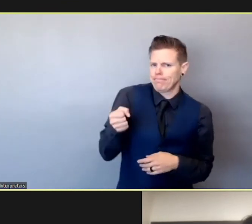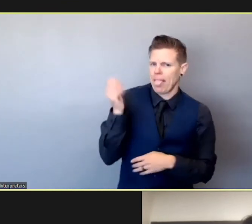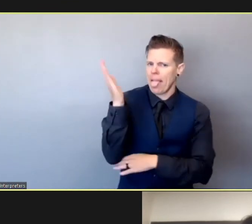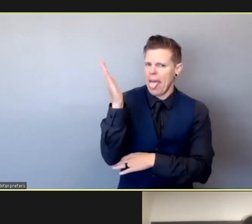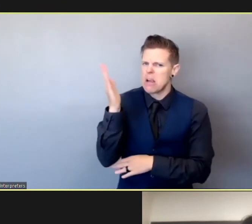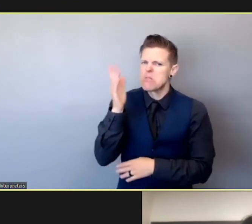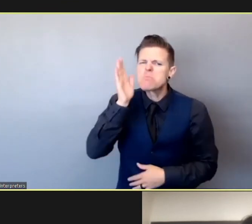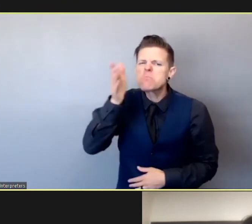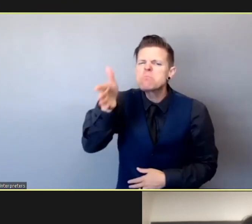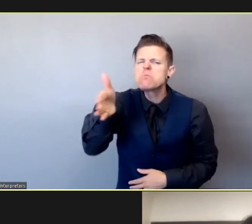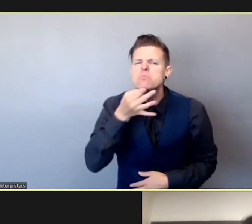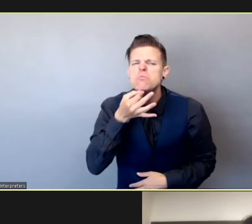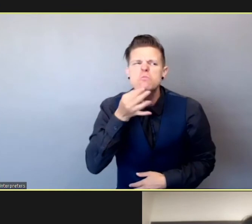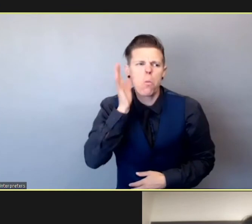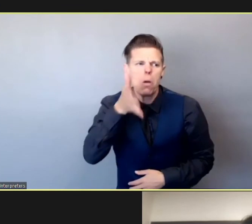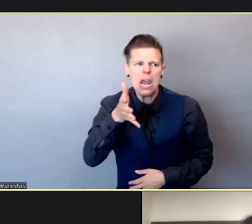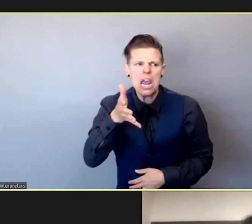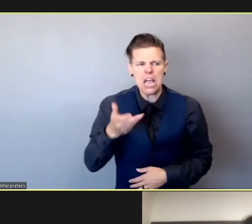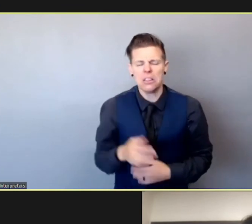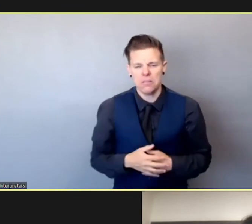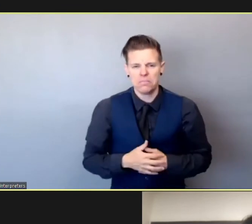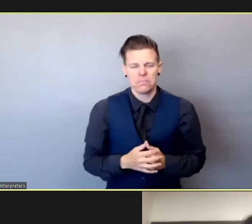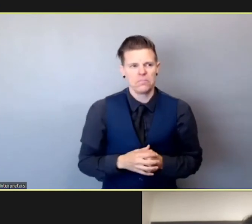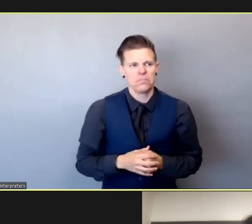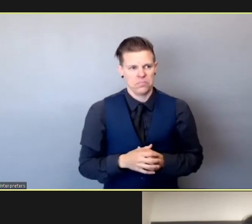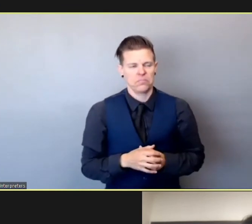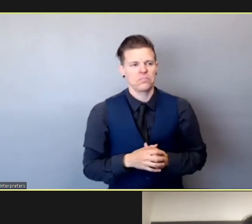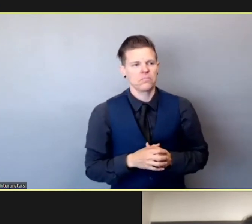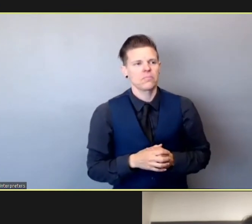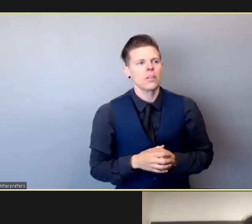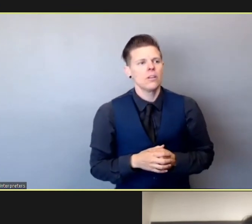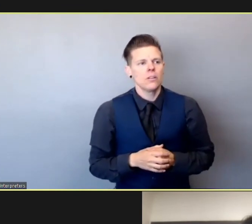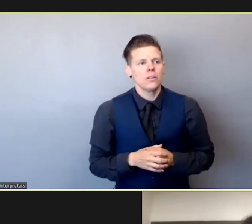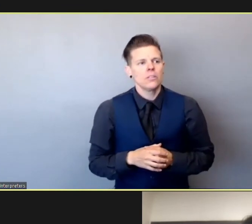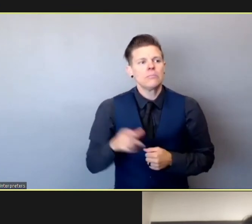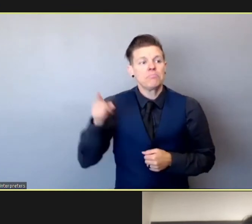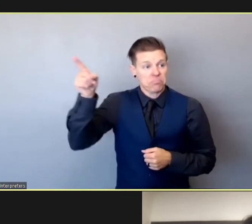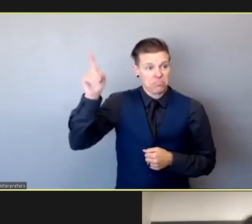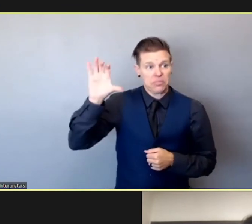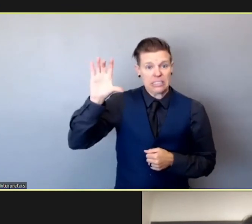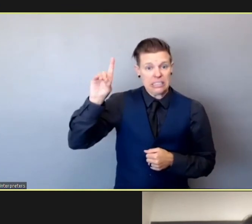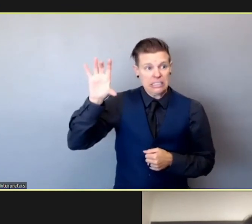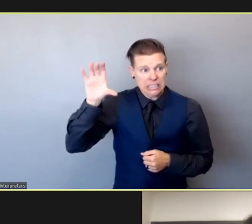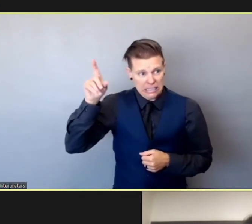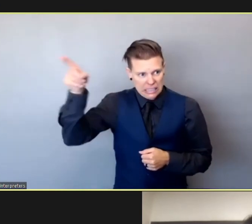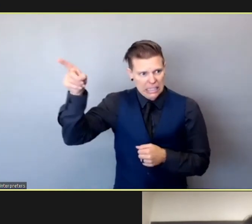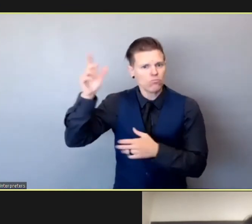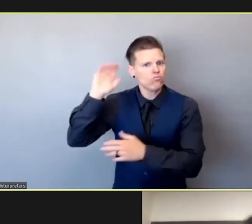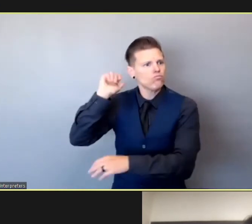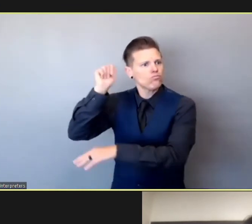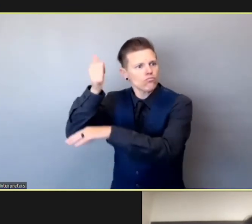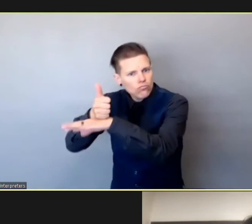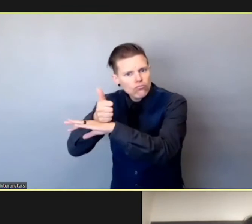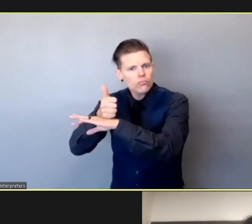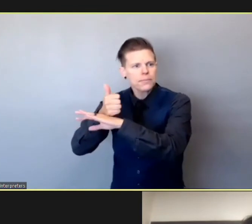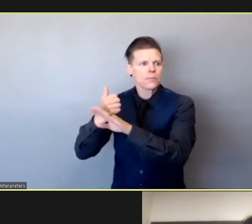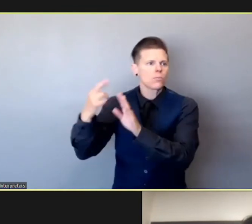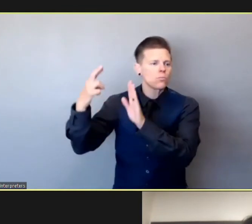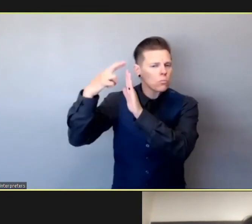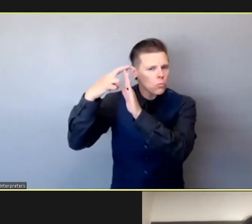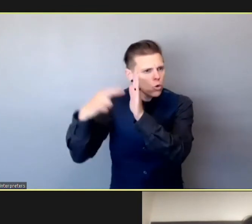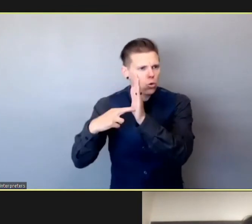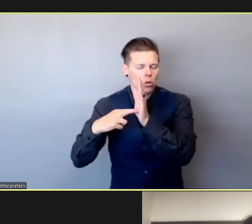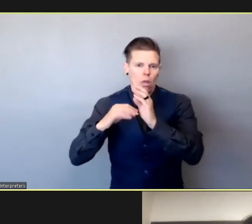warning with these comments. And the CDC has not outlined a clear-cut methodology for states to